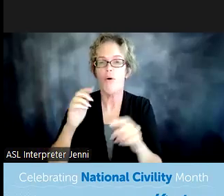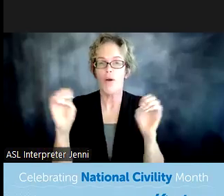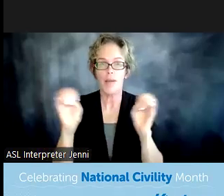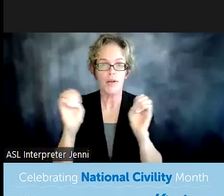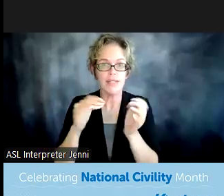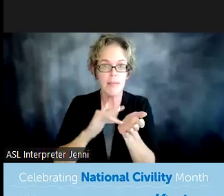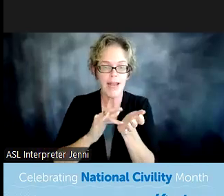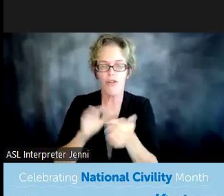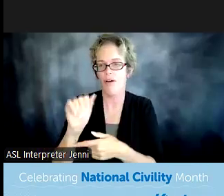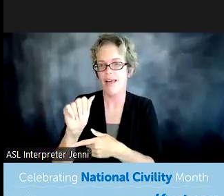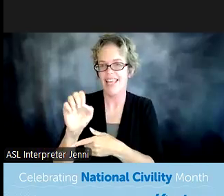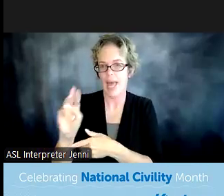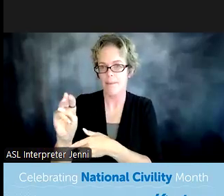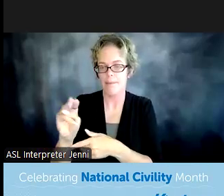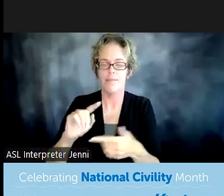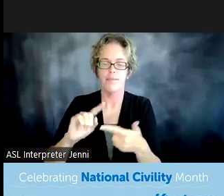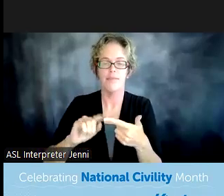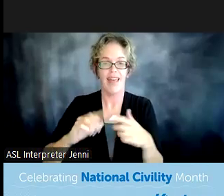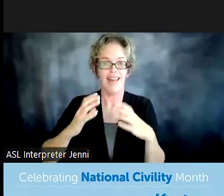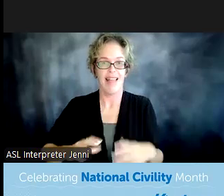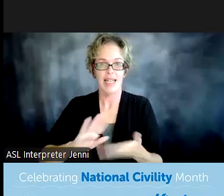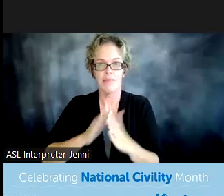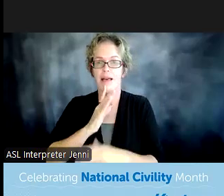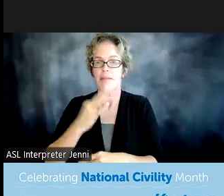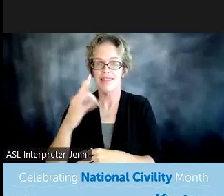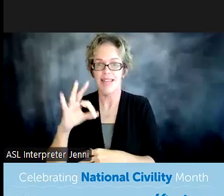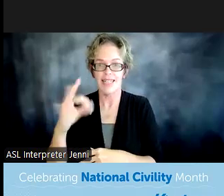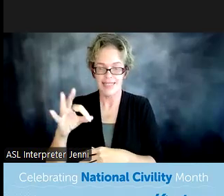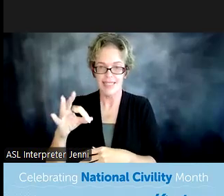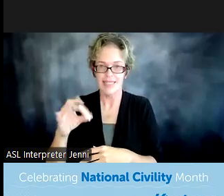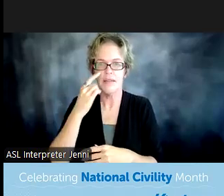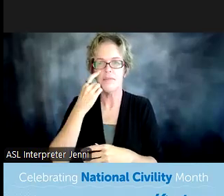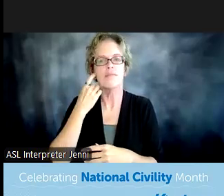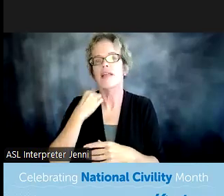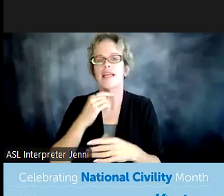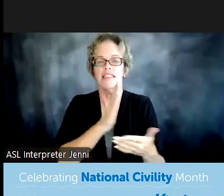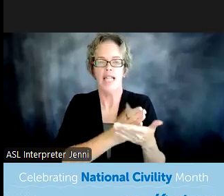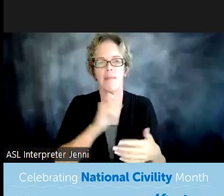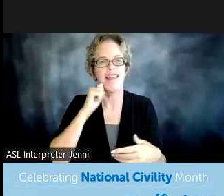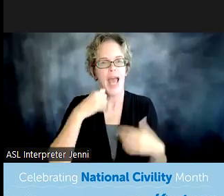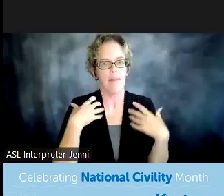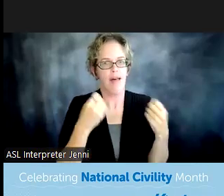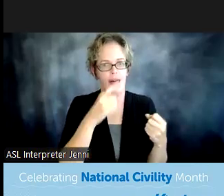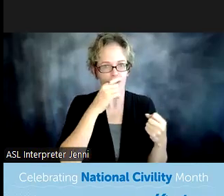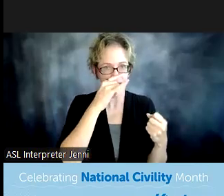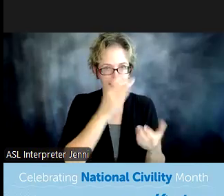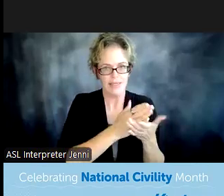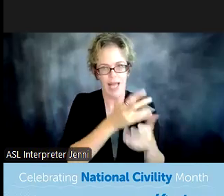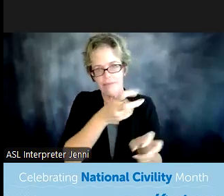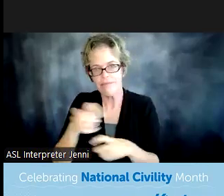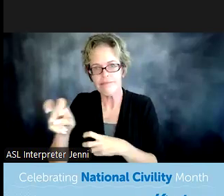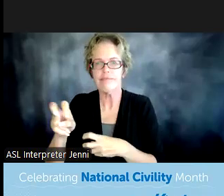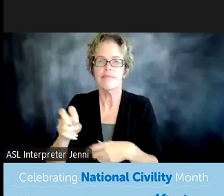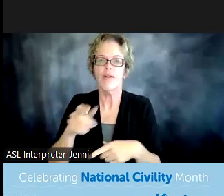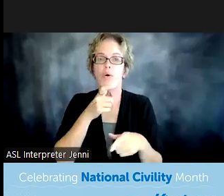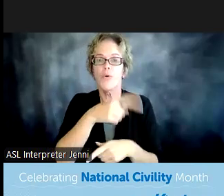AEM program, clients turning 19 and aging out of state-funded Apple Health for Kids, individuals whose after pregnancy coverage is